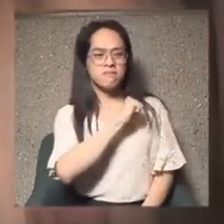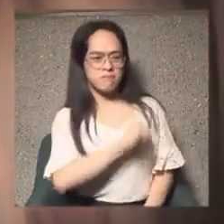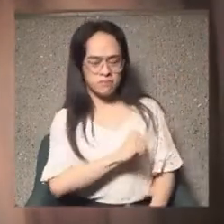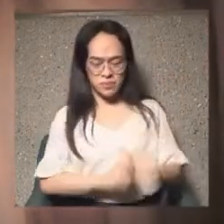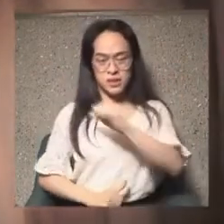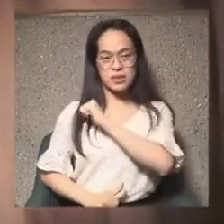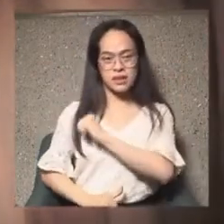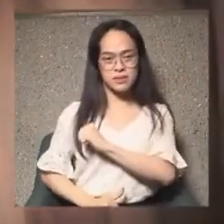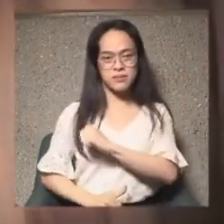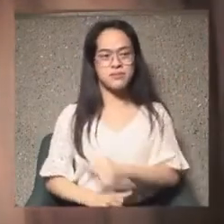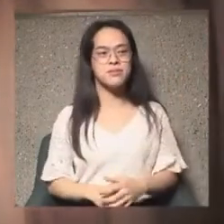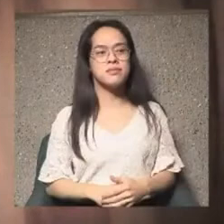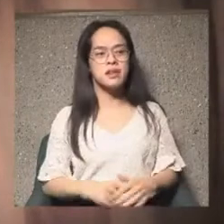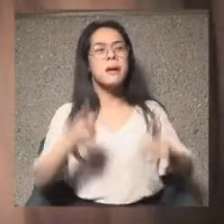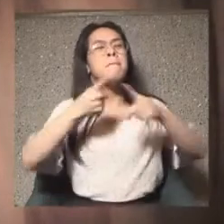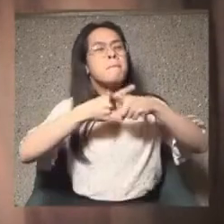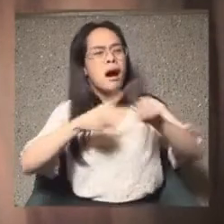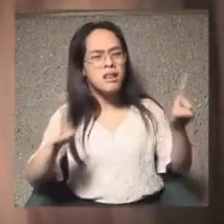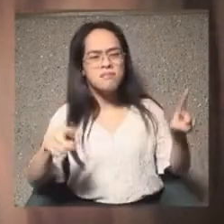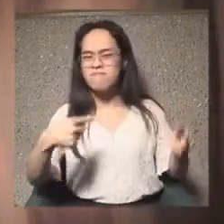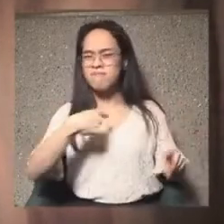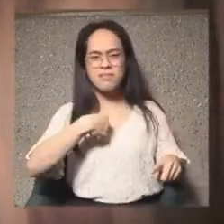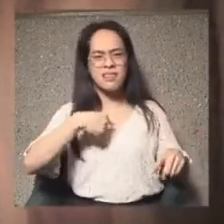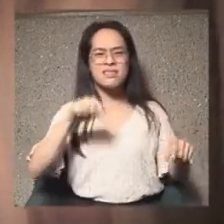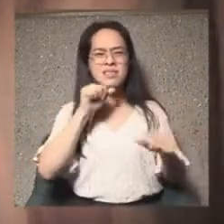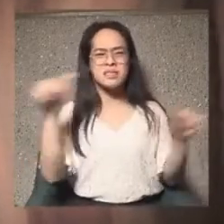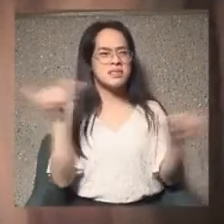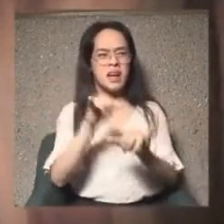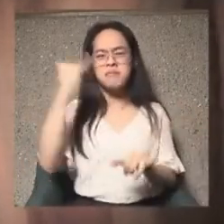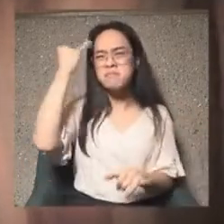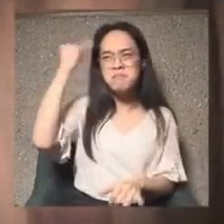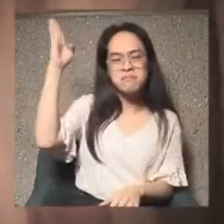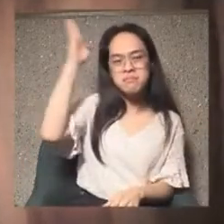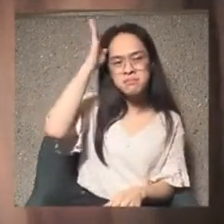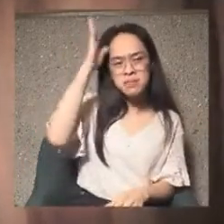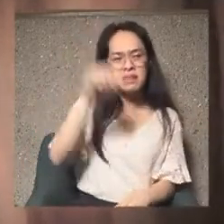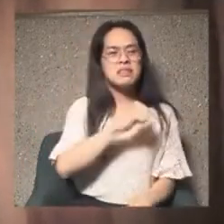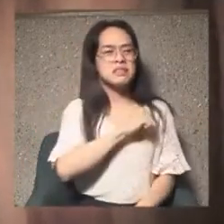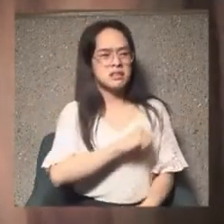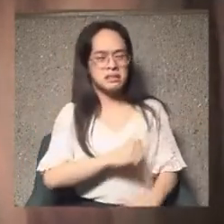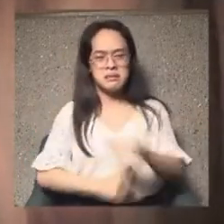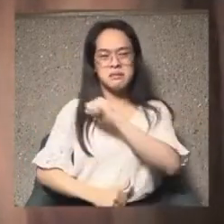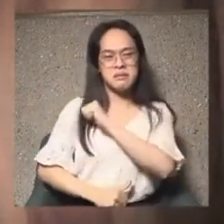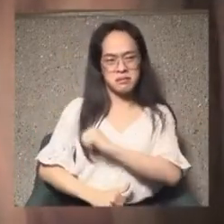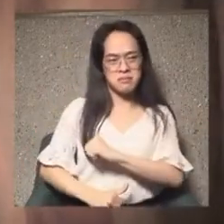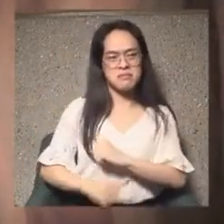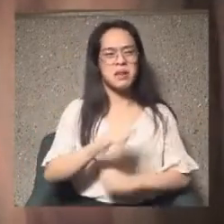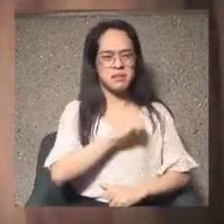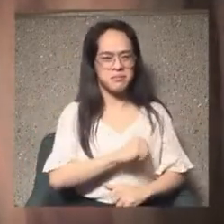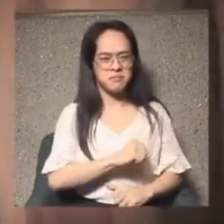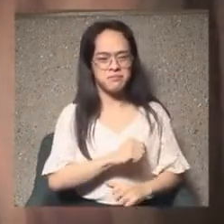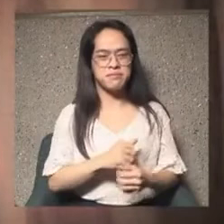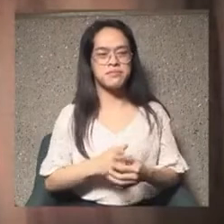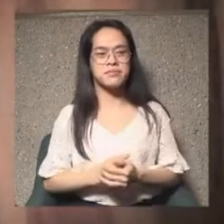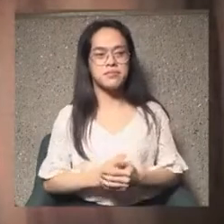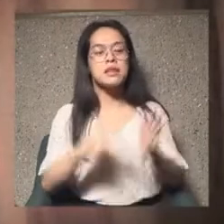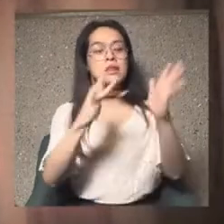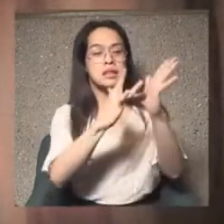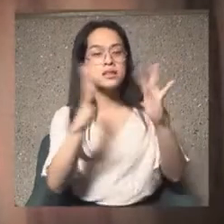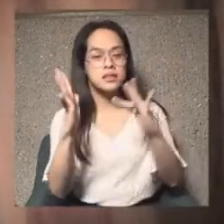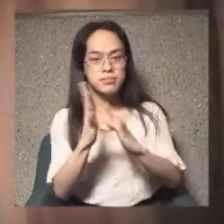wounded because of his sins, Jesus was wounded because of